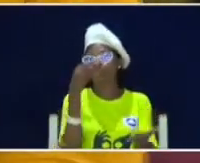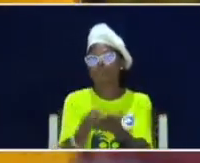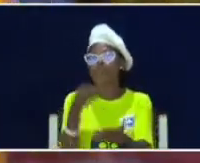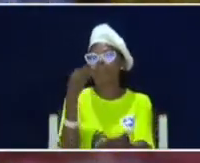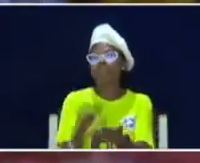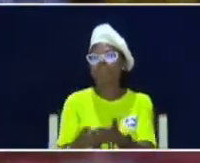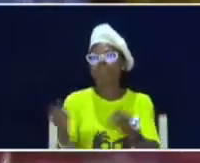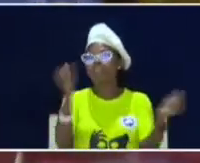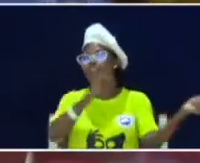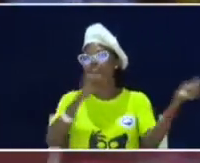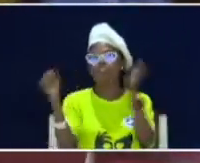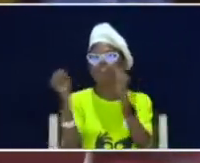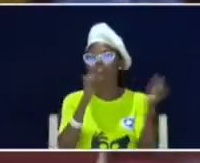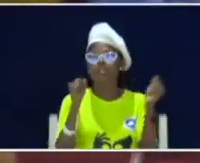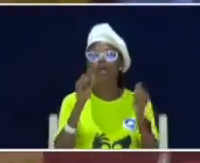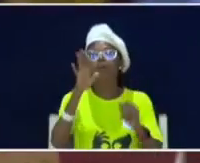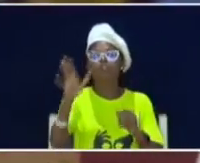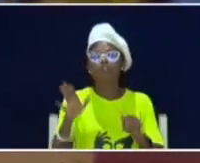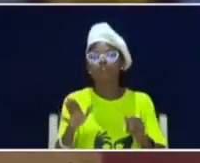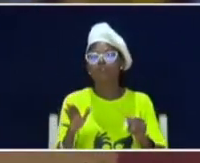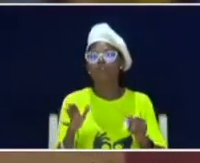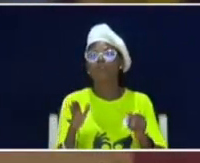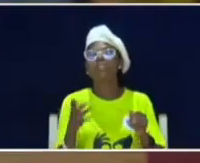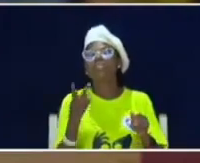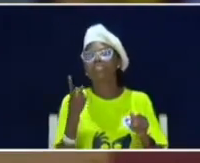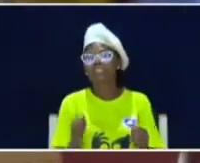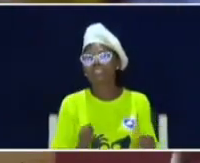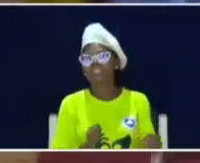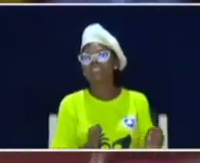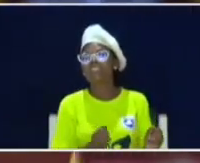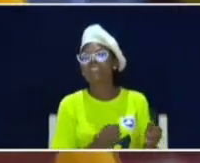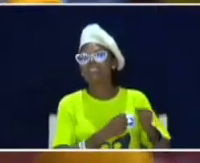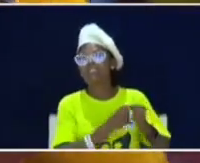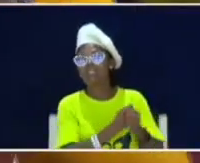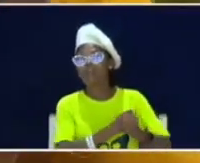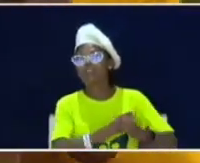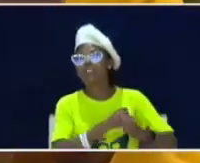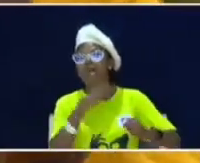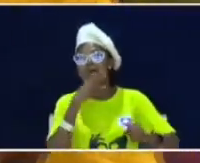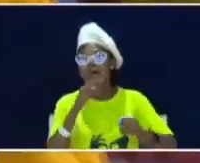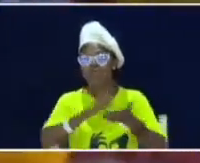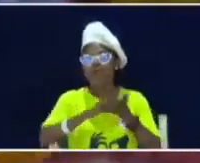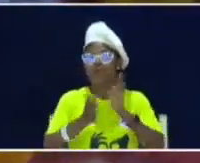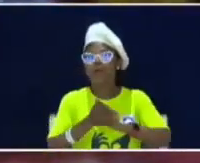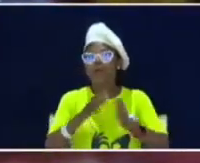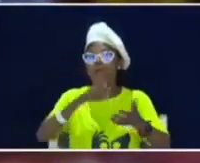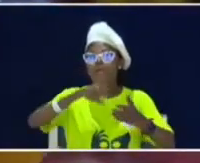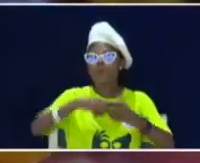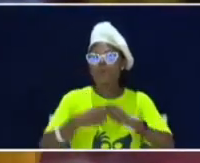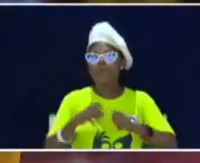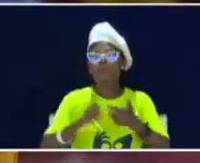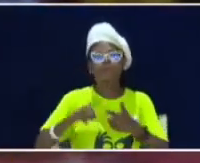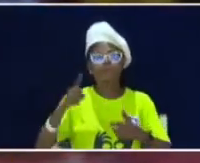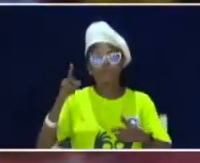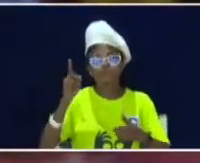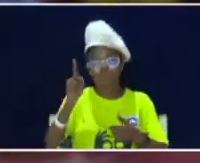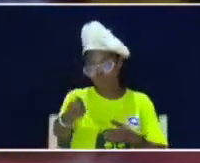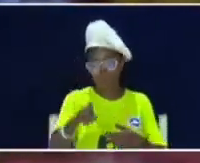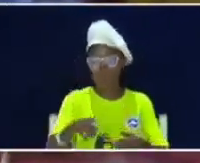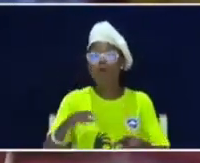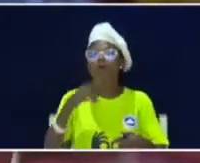shaken. Maybe insecurity has become a problem to you. Oh, let the Lord who can carry a